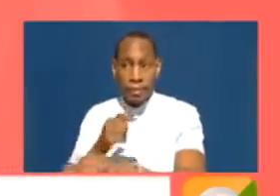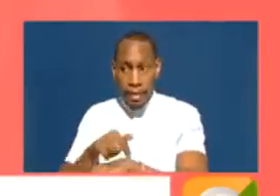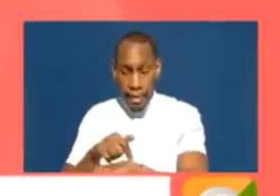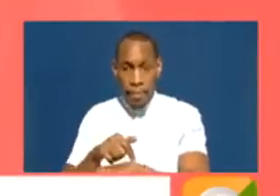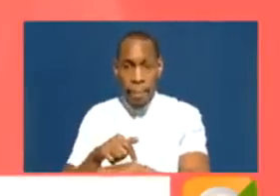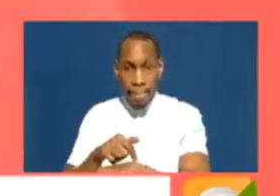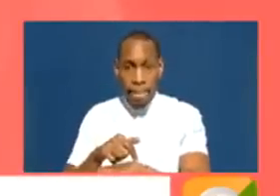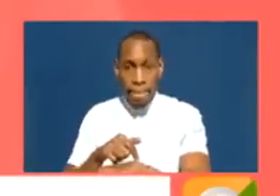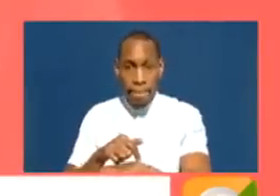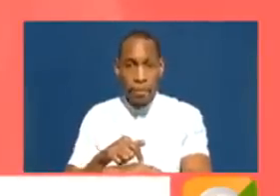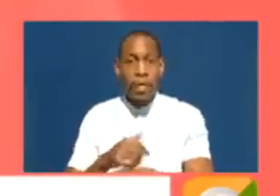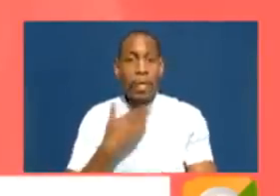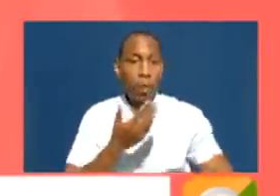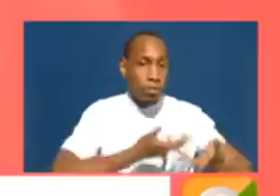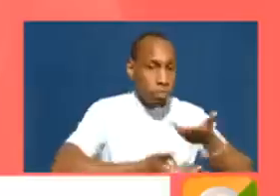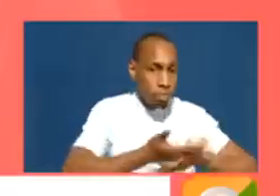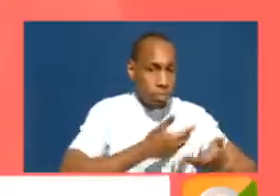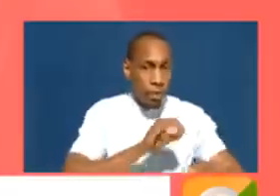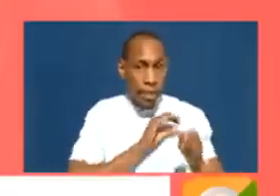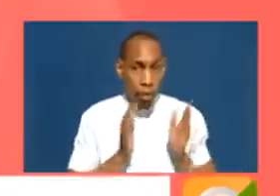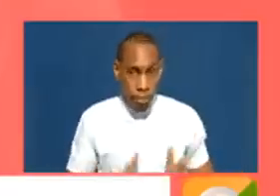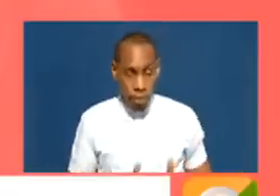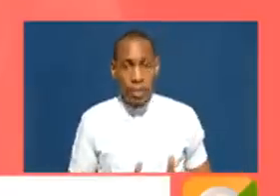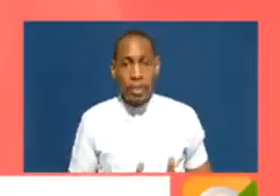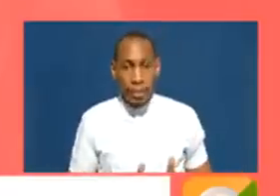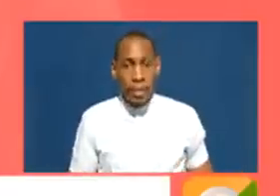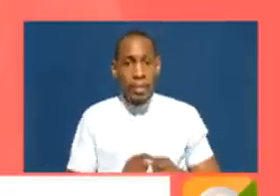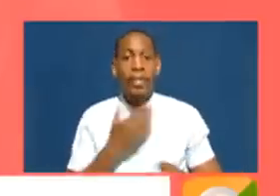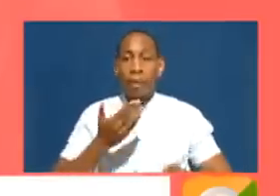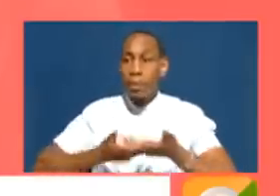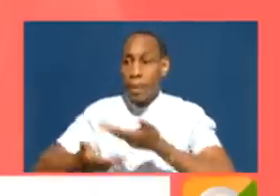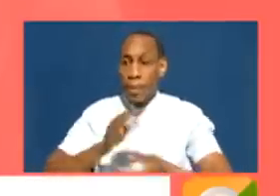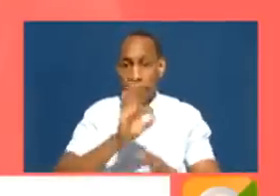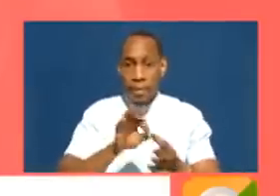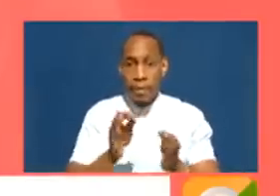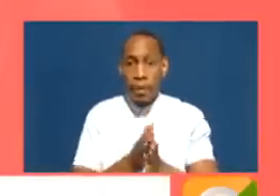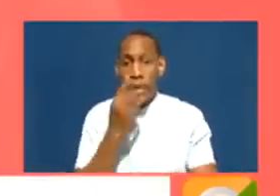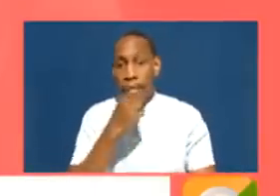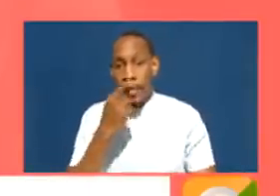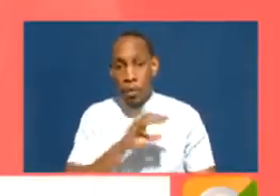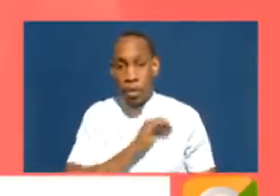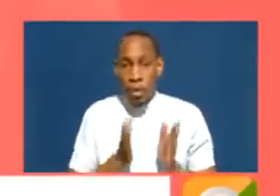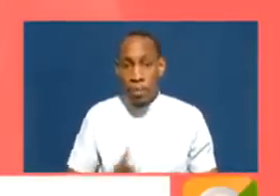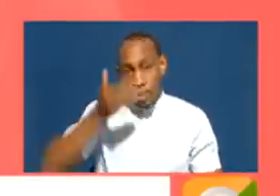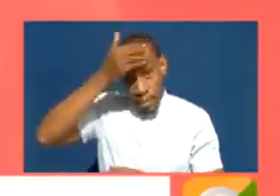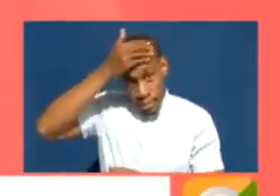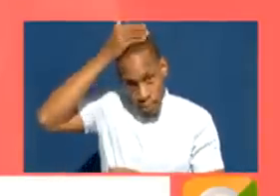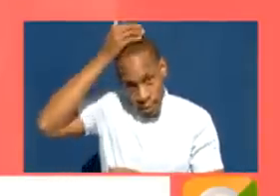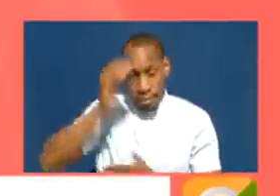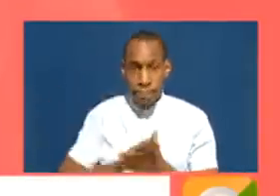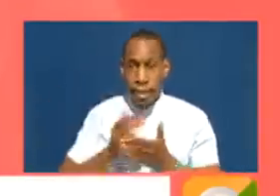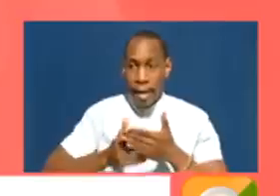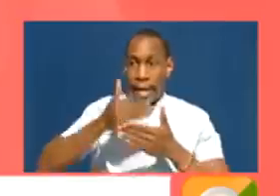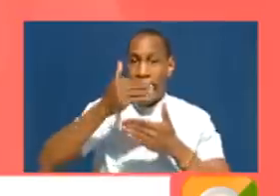to get audience with the commissioners and get audience specifically with Commissioner Chebukati